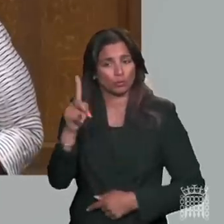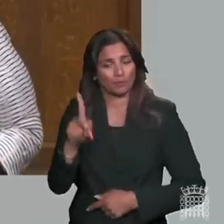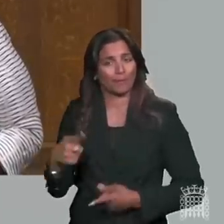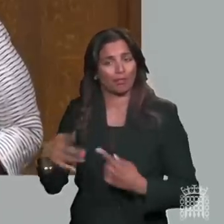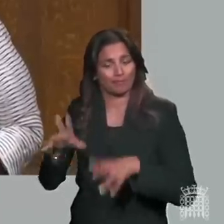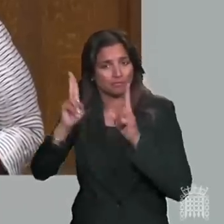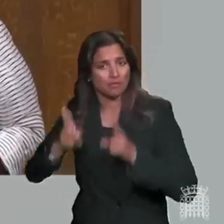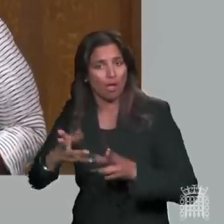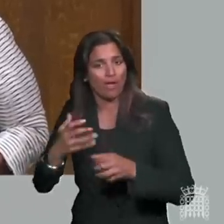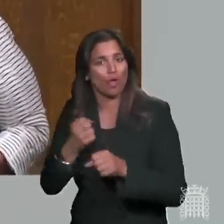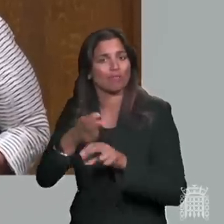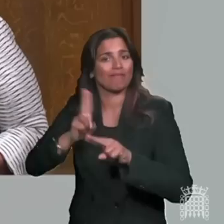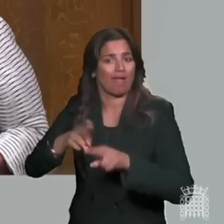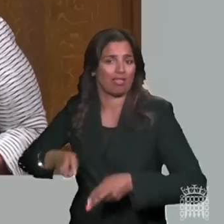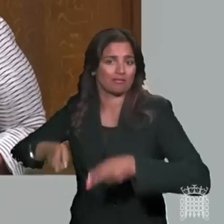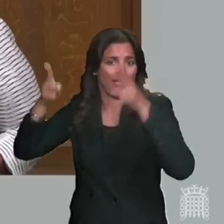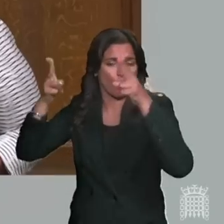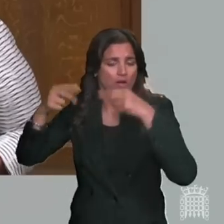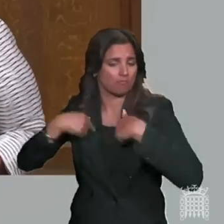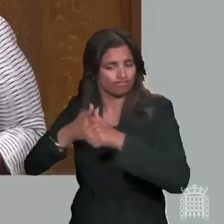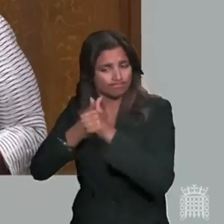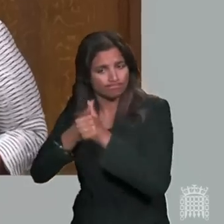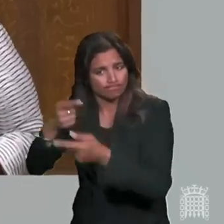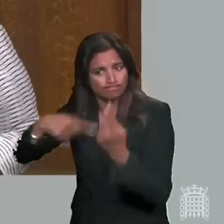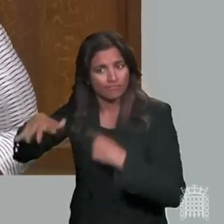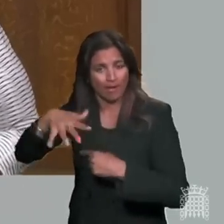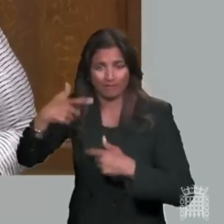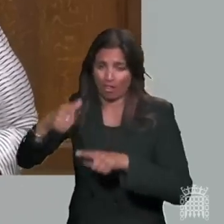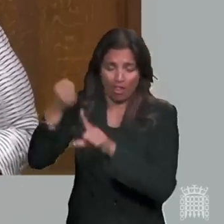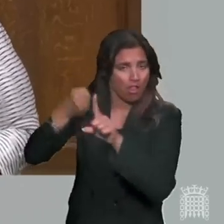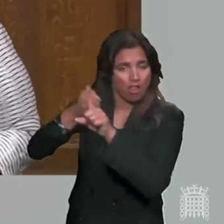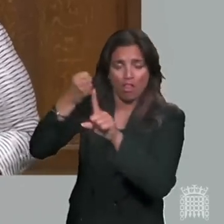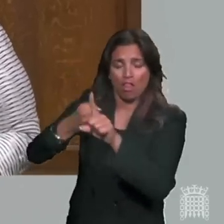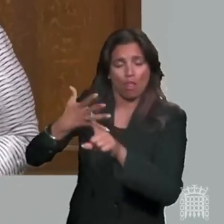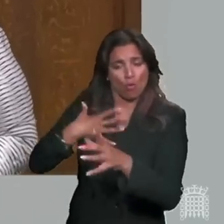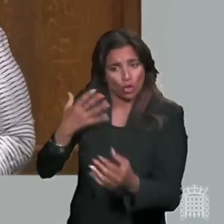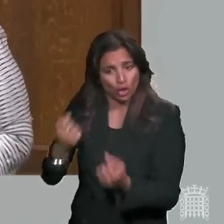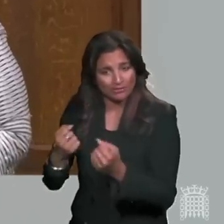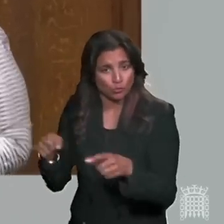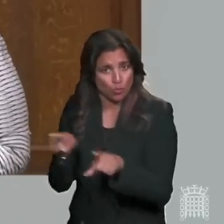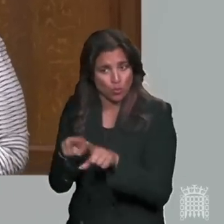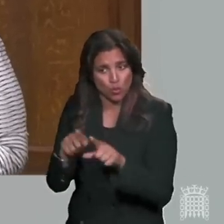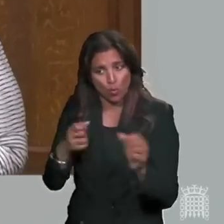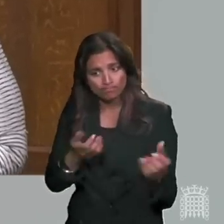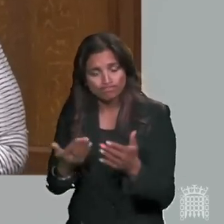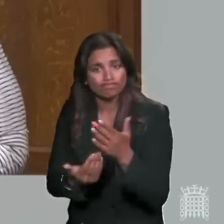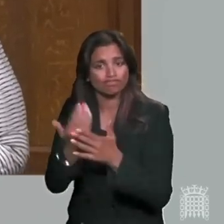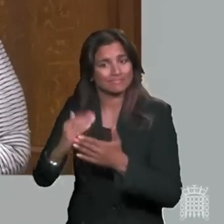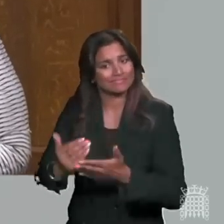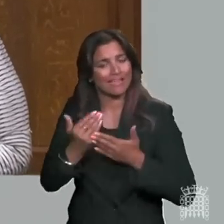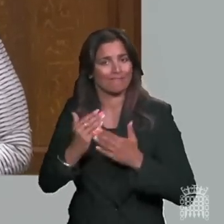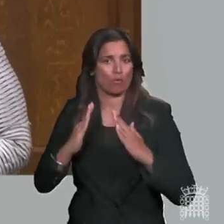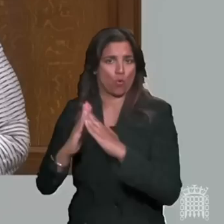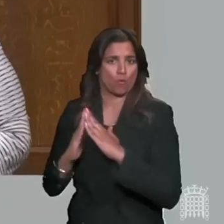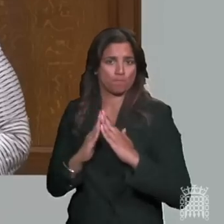at Grenfell and support those still fighting for justice and safe homes. According to the Office